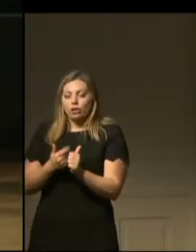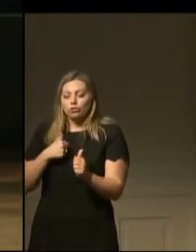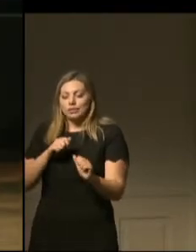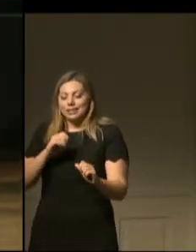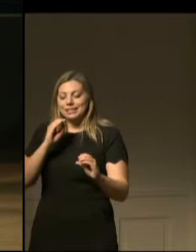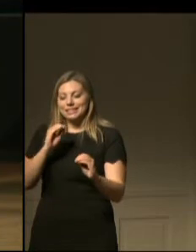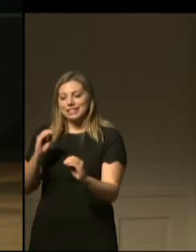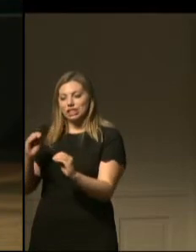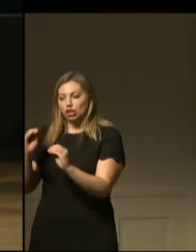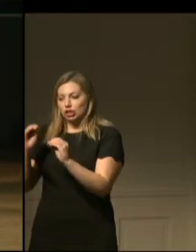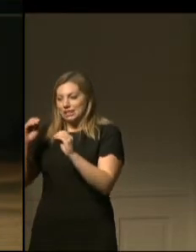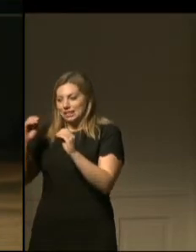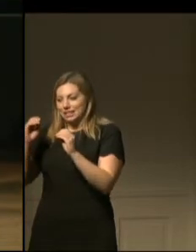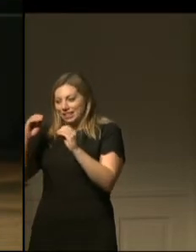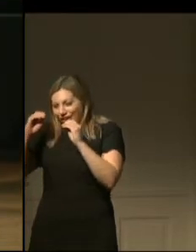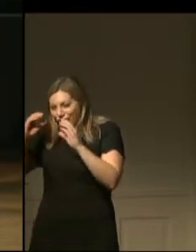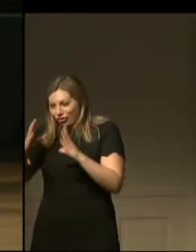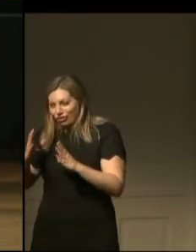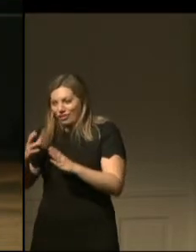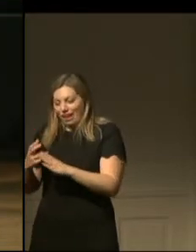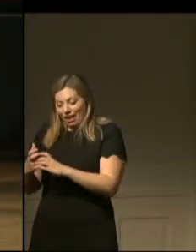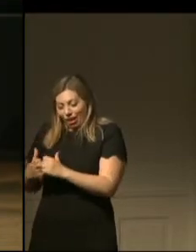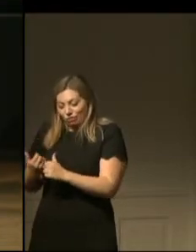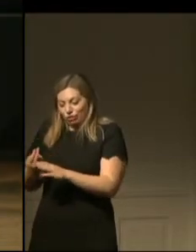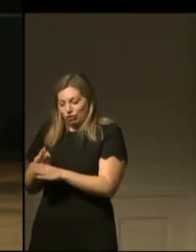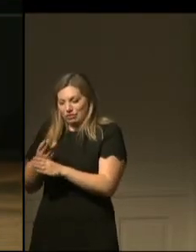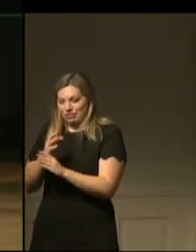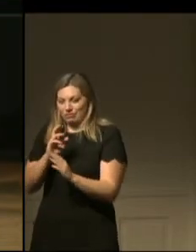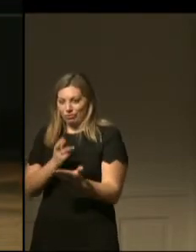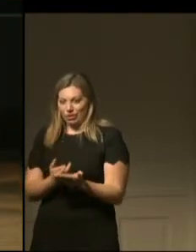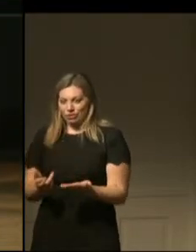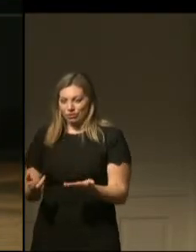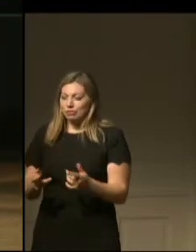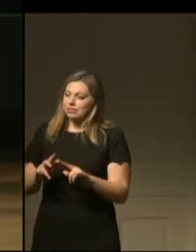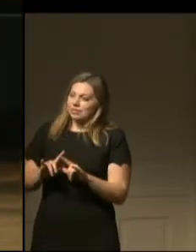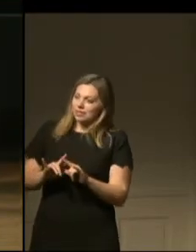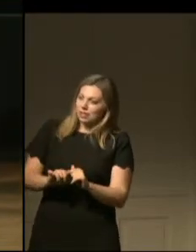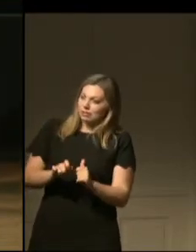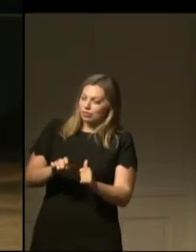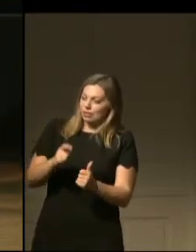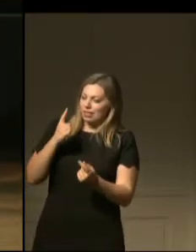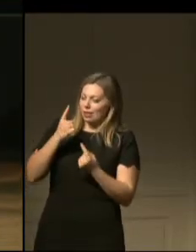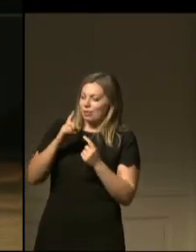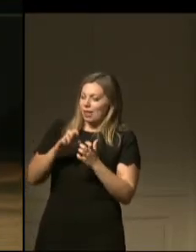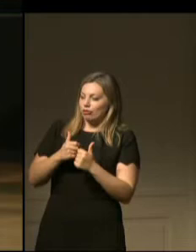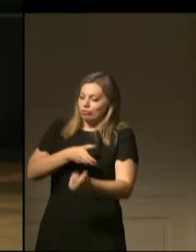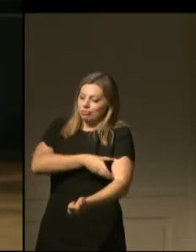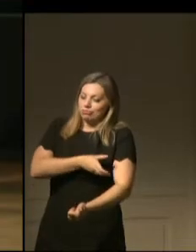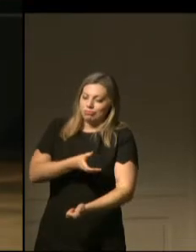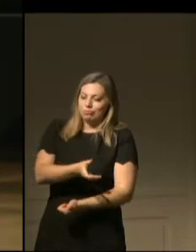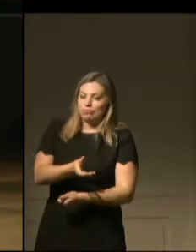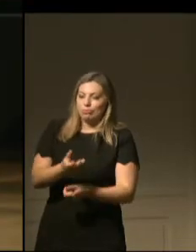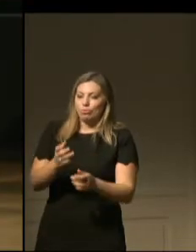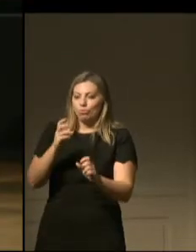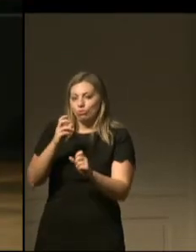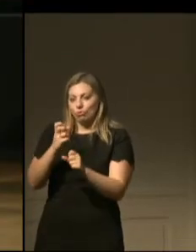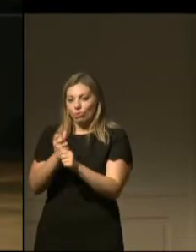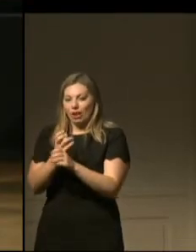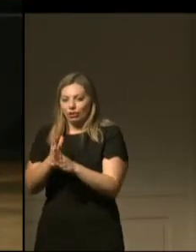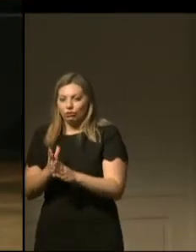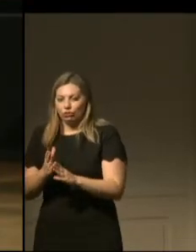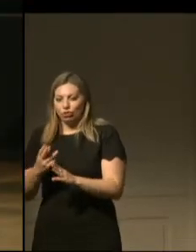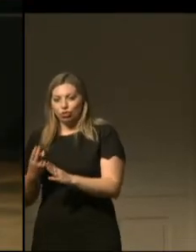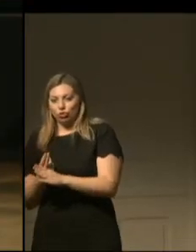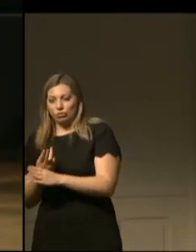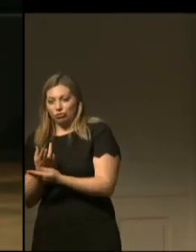teach educators how to use these resources. But you also have to think about how you're going to empower creators to use these resources